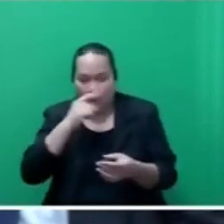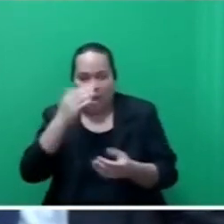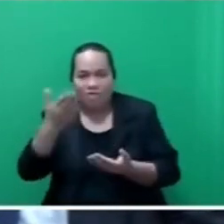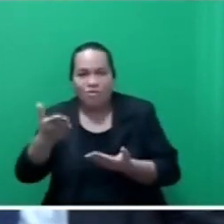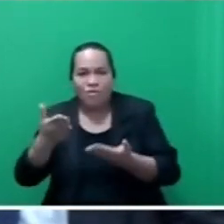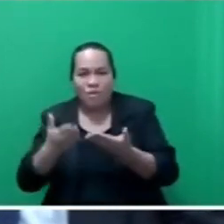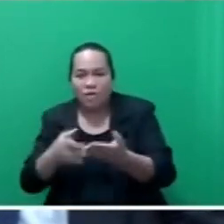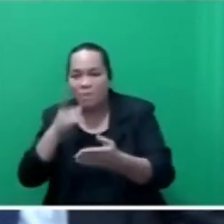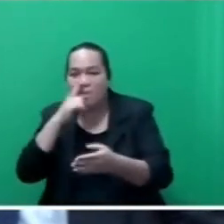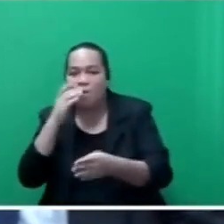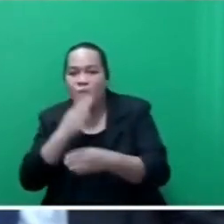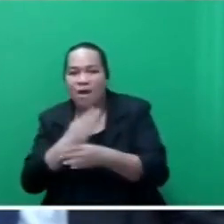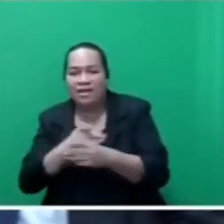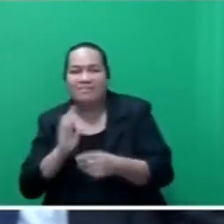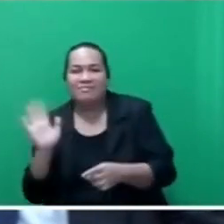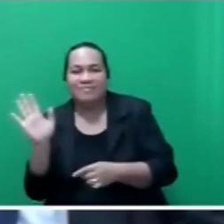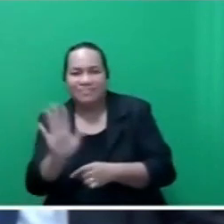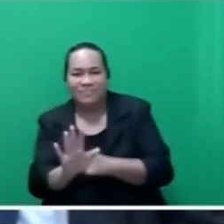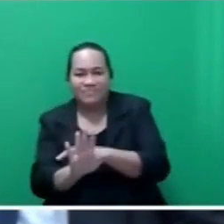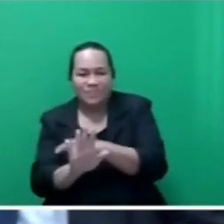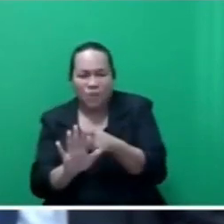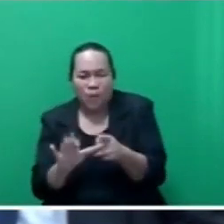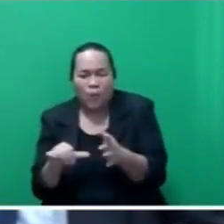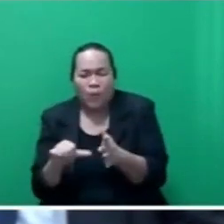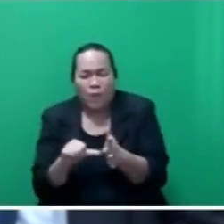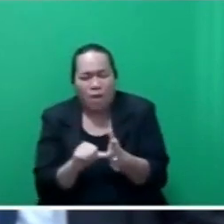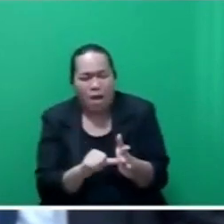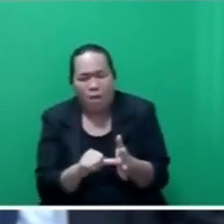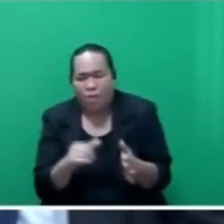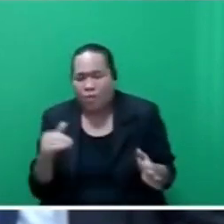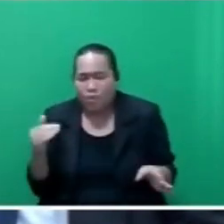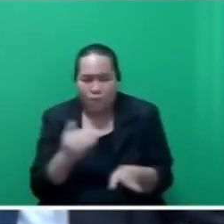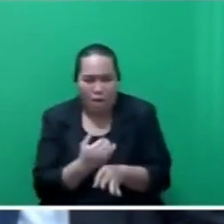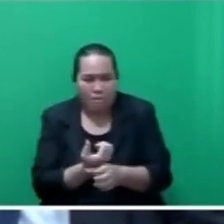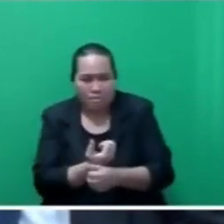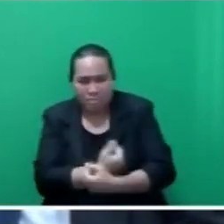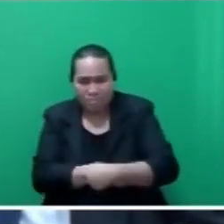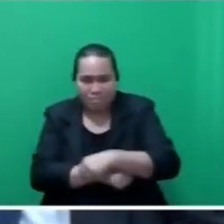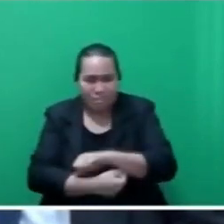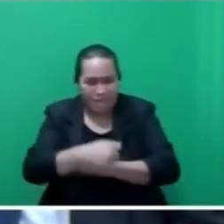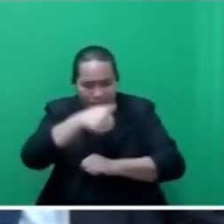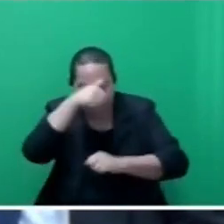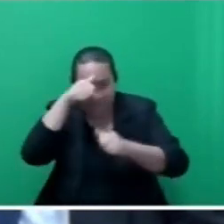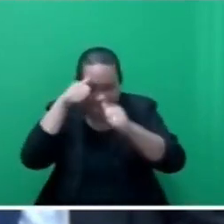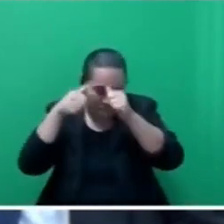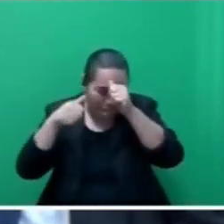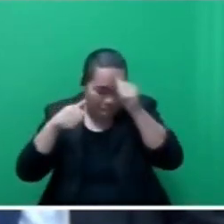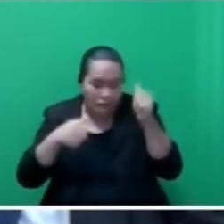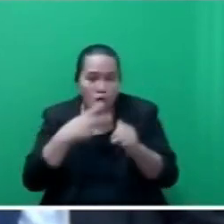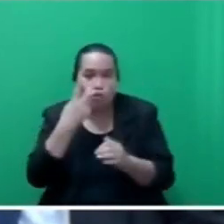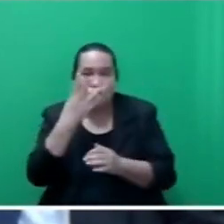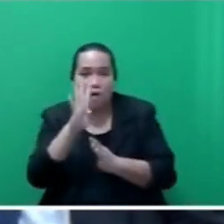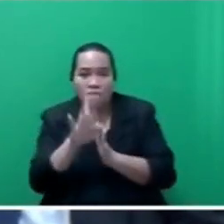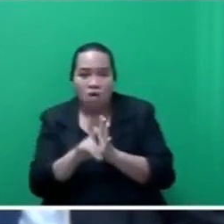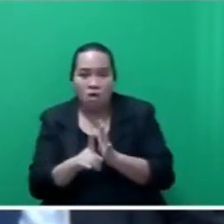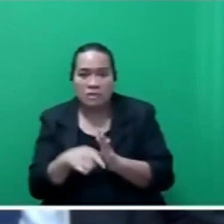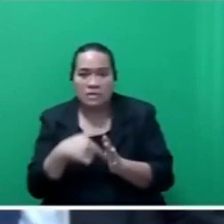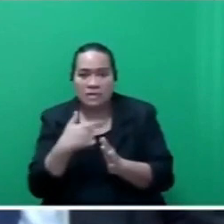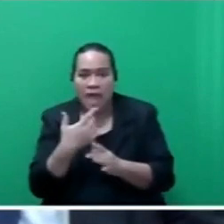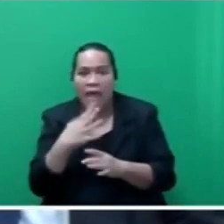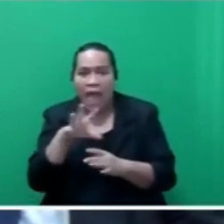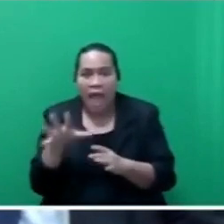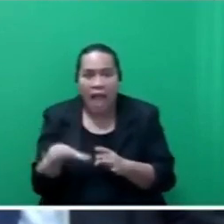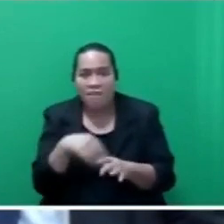at the front line, those who have been working hard, those who have been working 24/7 some